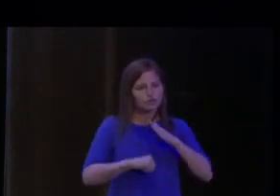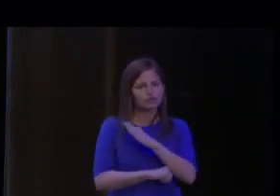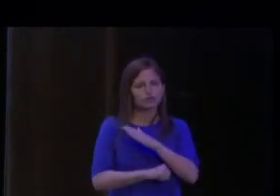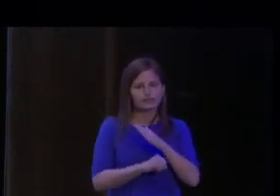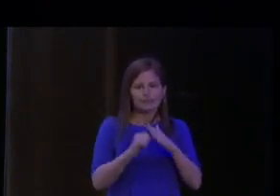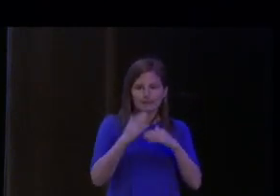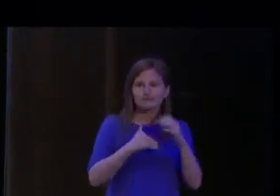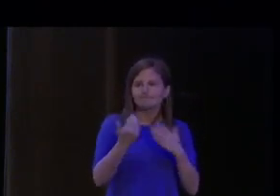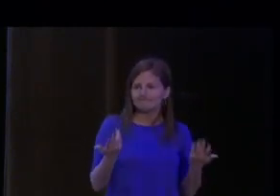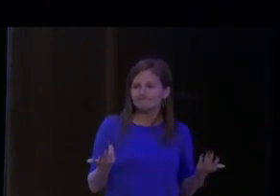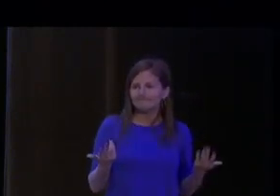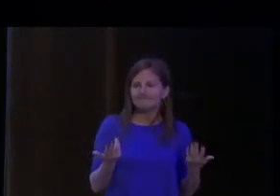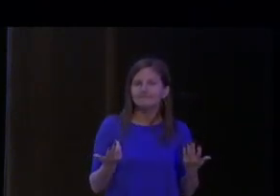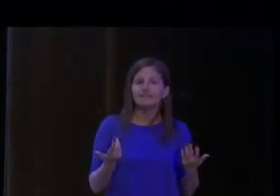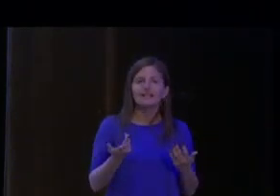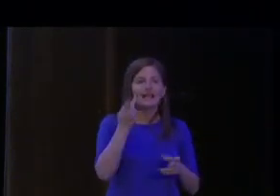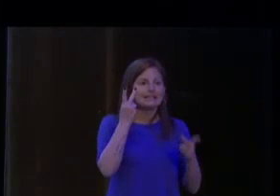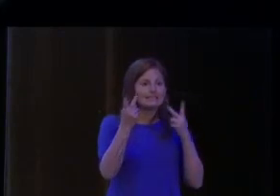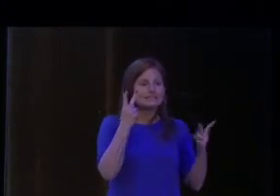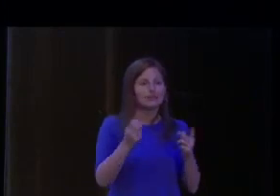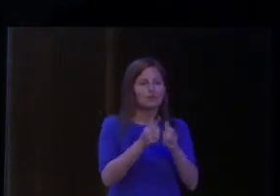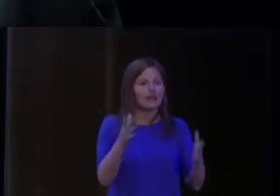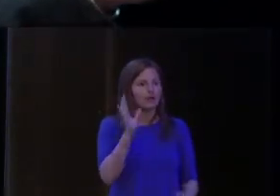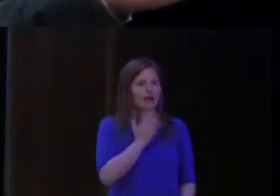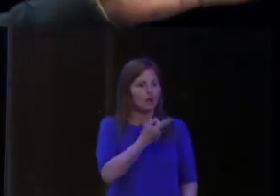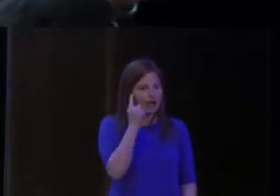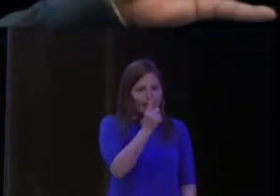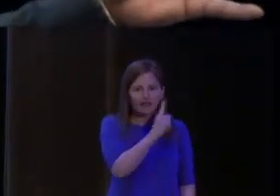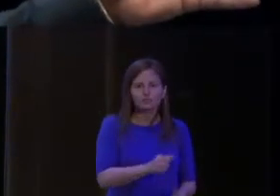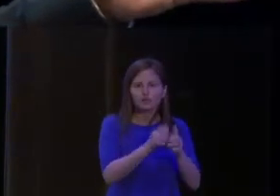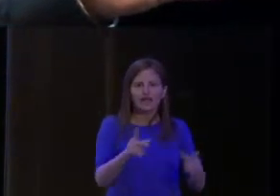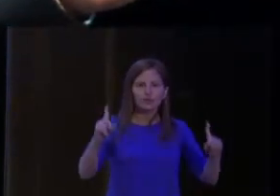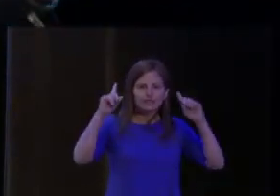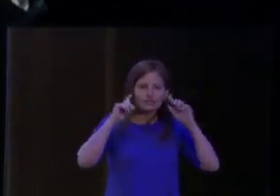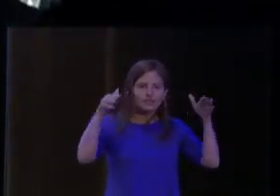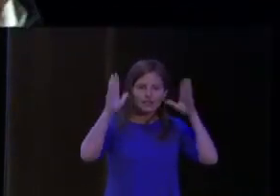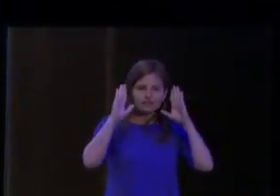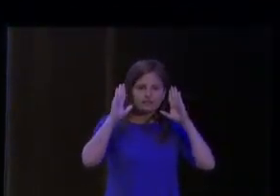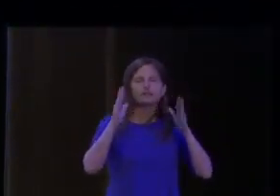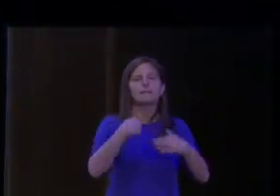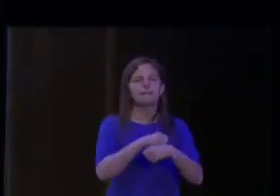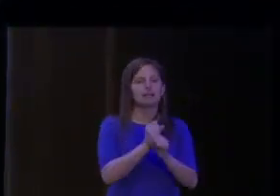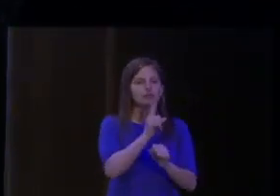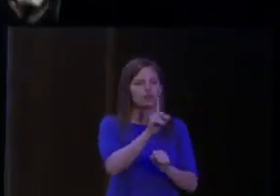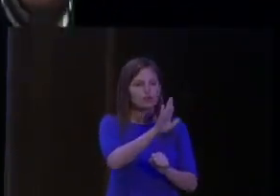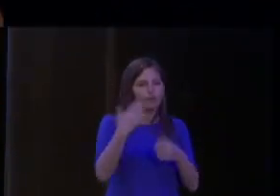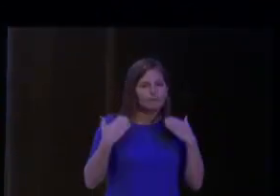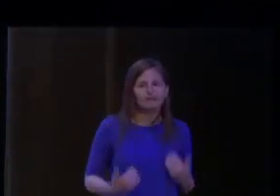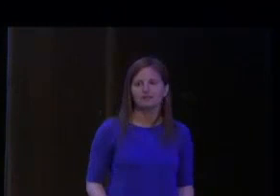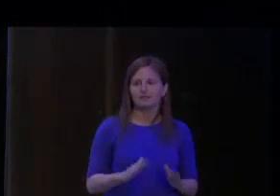infrastructure. And seeing without eyes and hearing without ears. That your entire